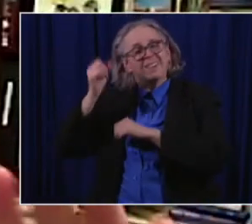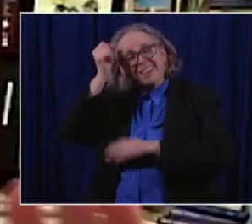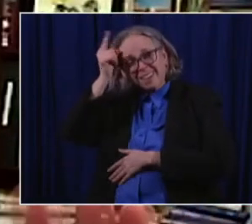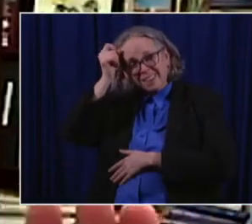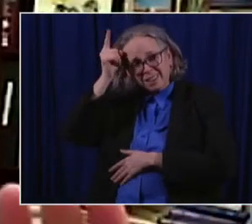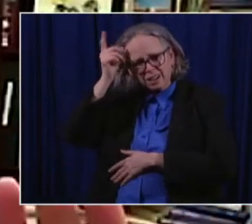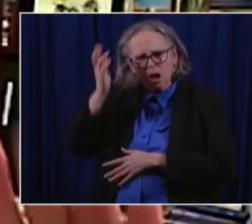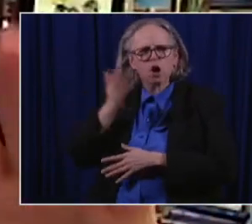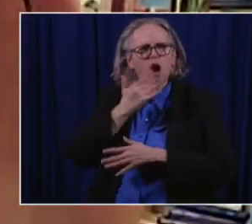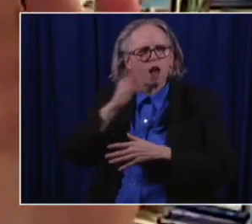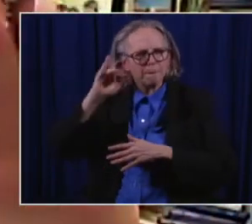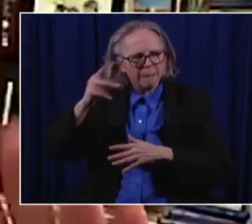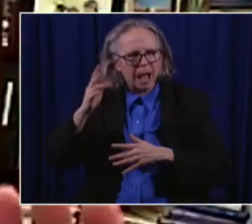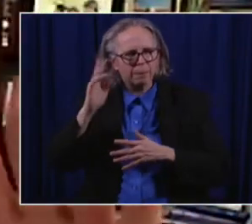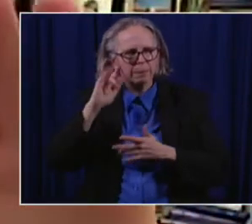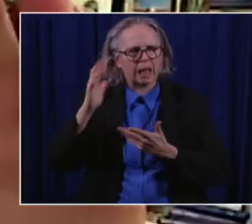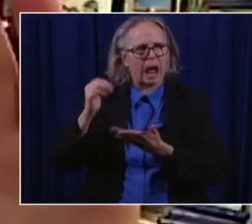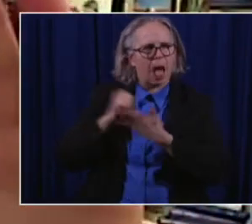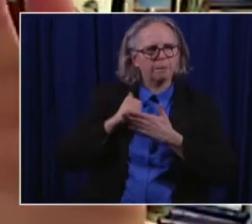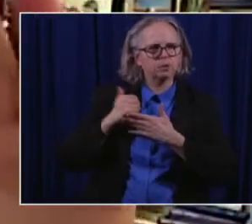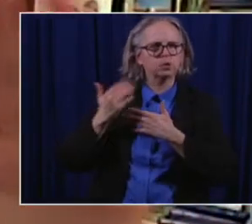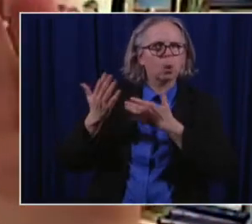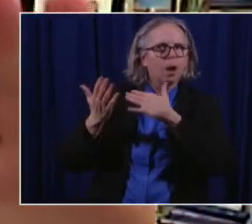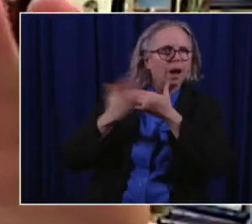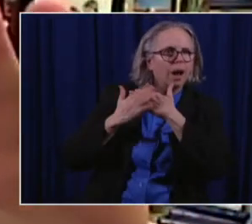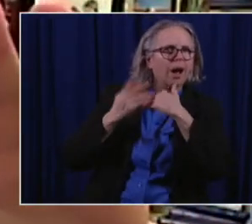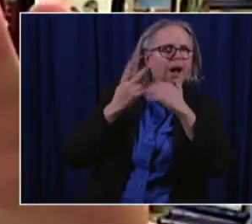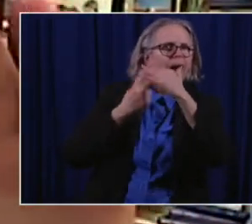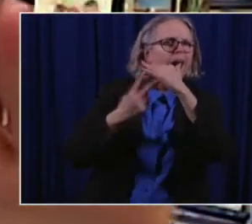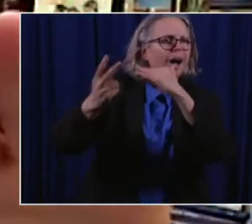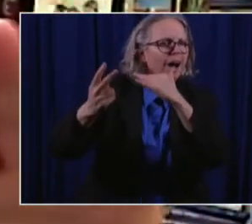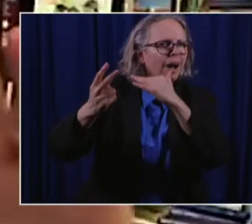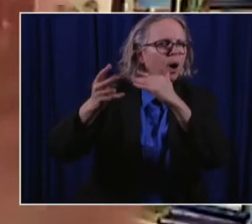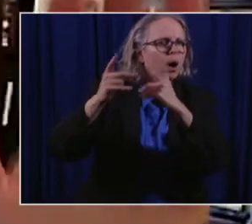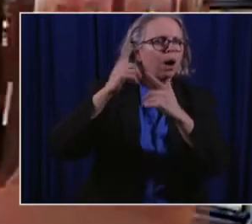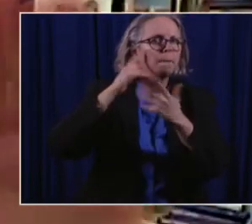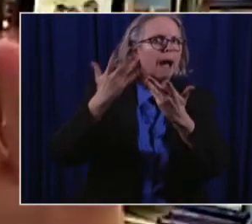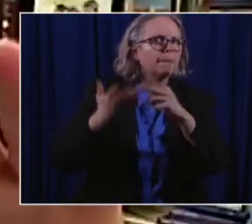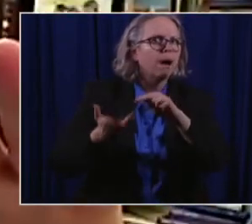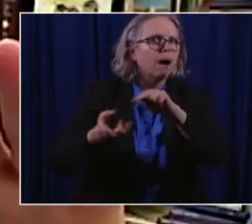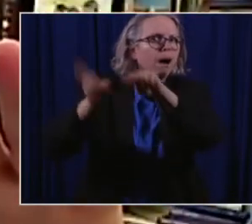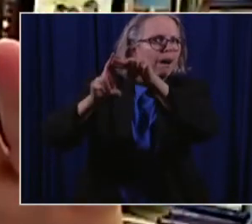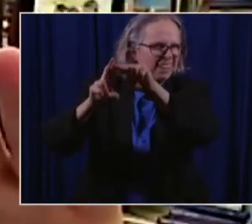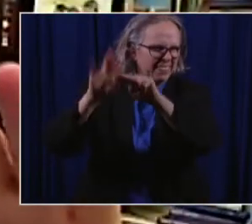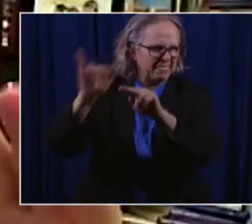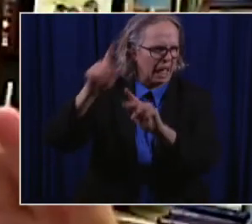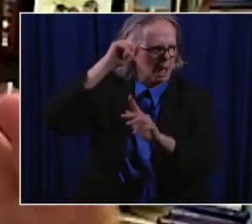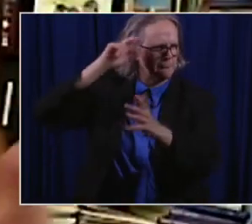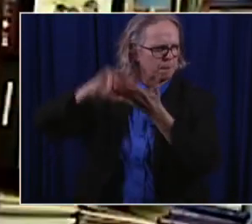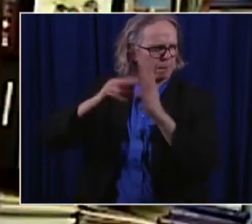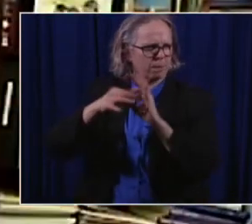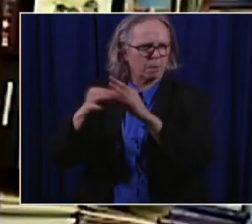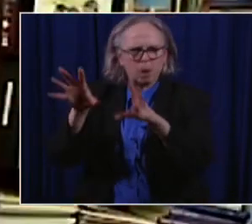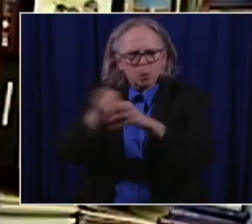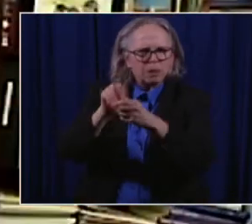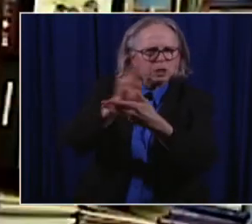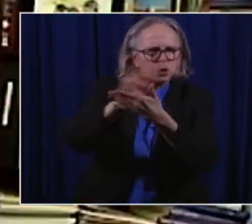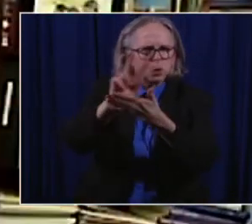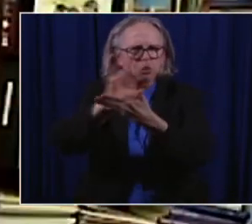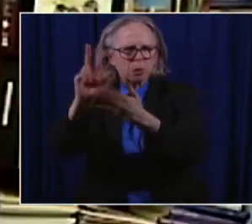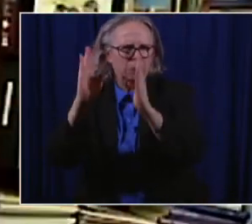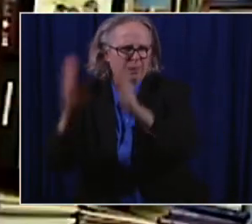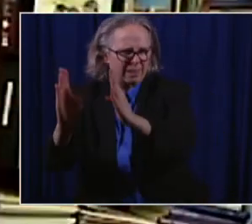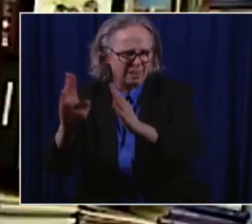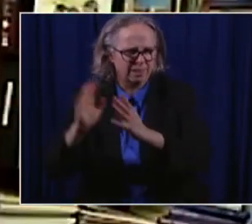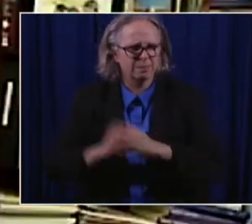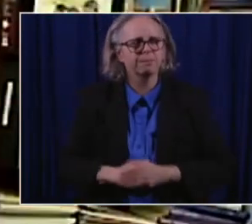They look at rises or increases in the metric over time over the last 2 to 3 weeks. Some of them are